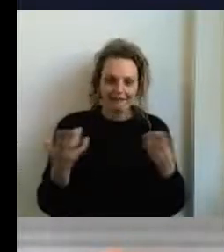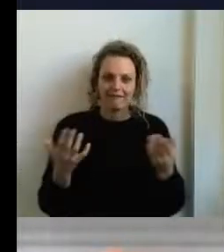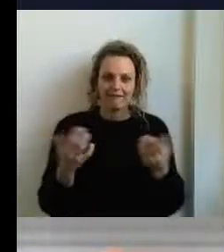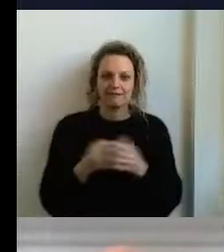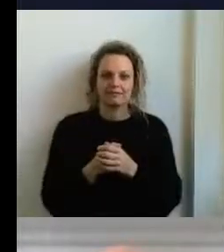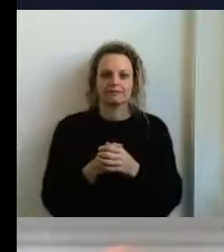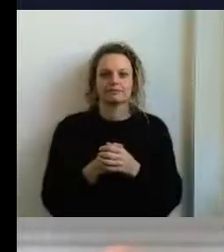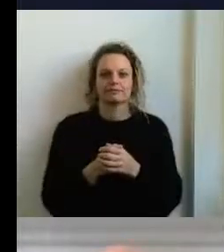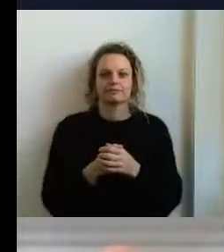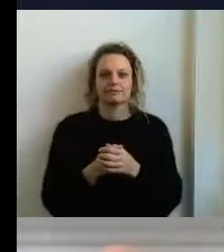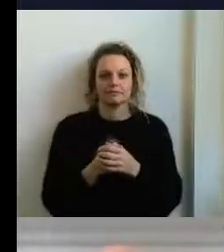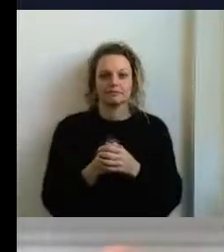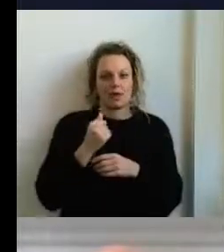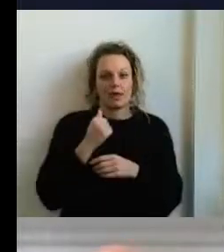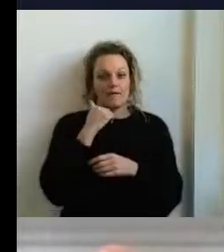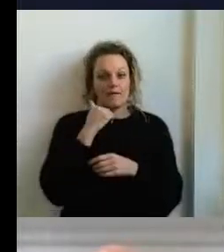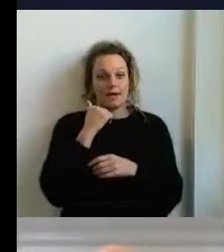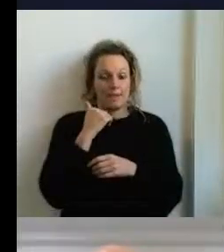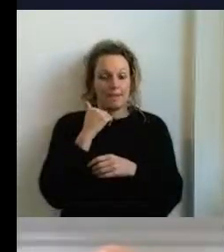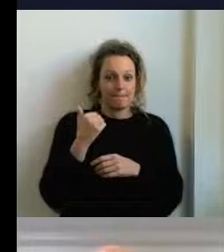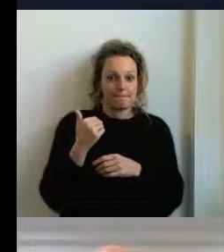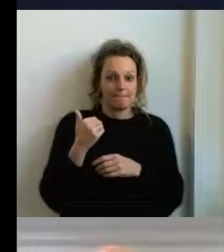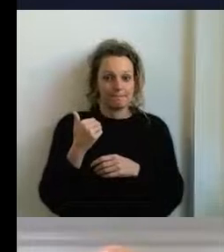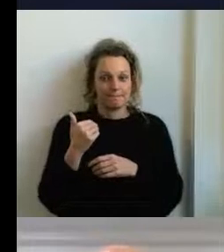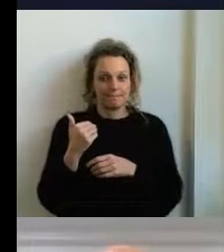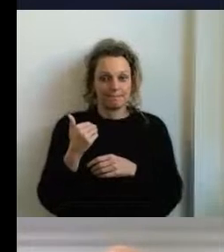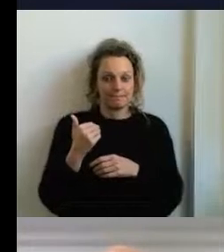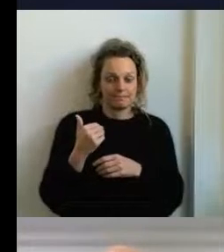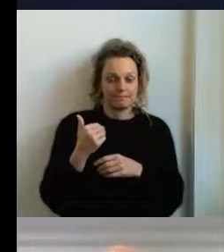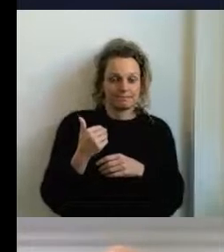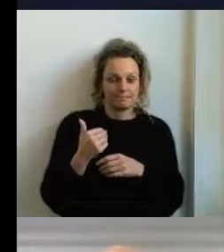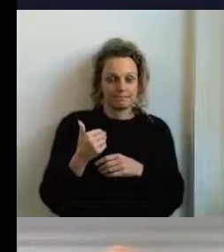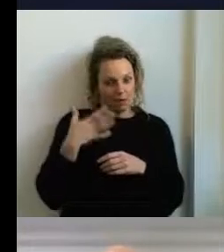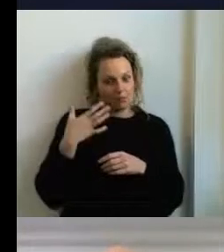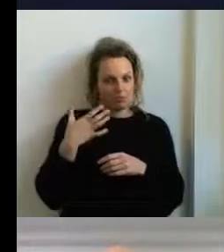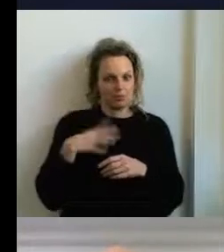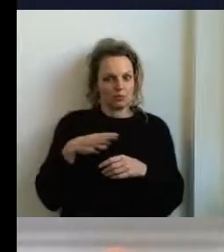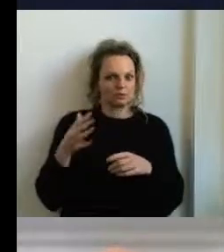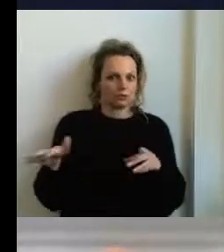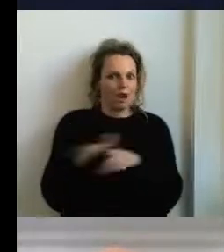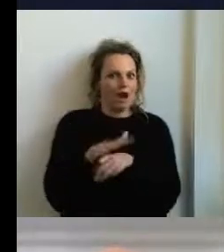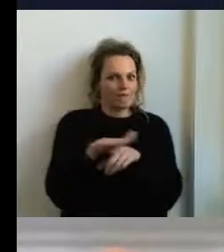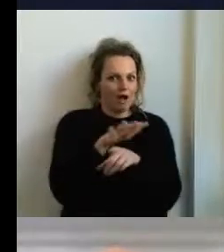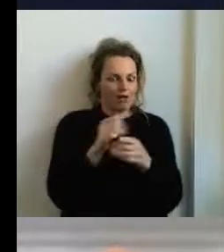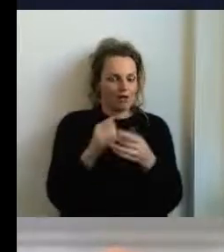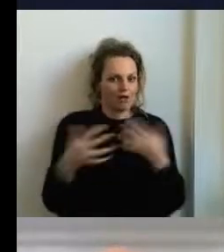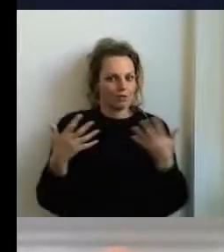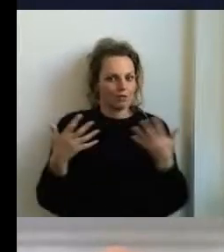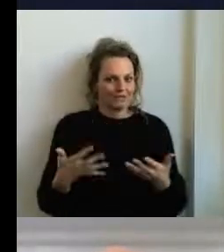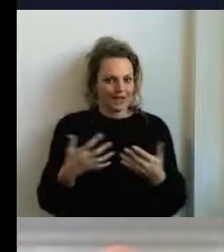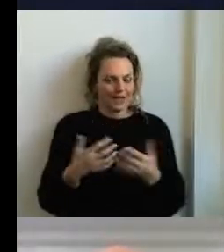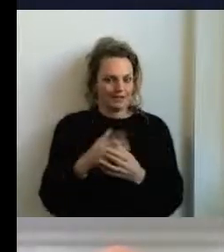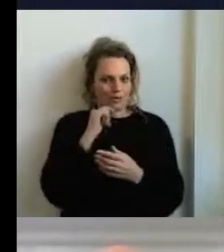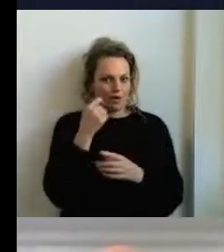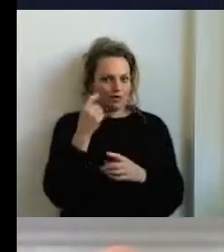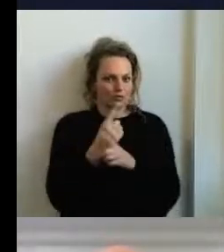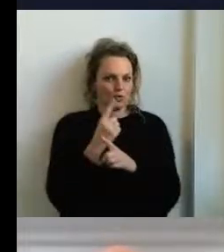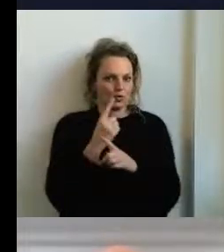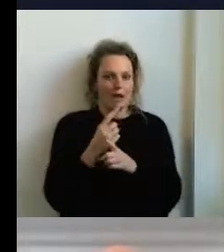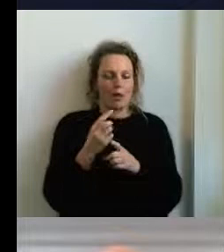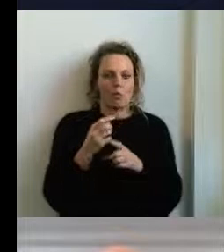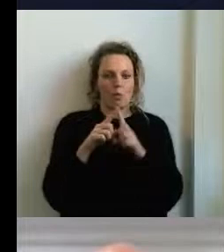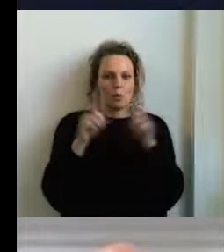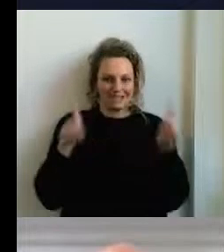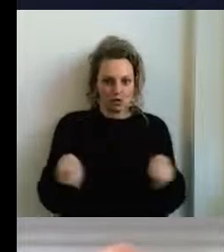I'm conscious of time. We've got quite a lot to cover, so we want to actually jump into Windows 11 pretty quickly. But let's just quickly